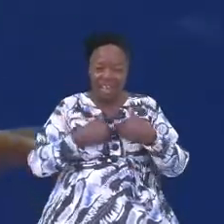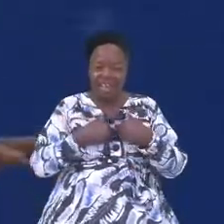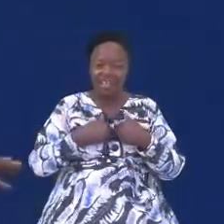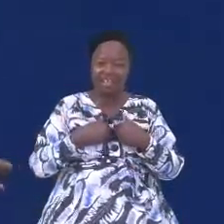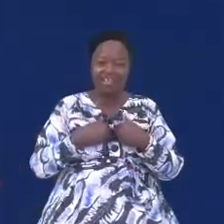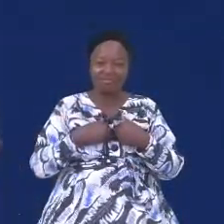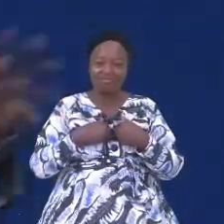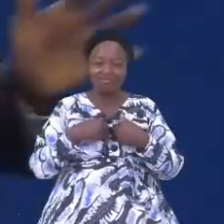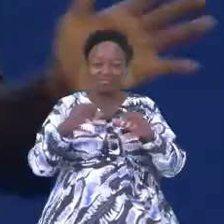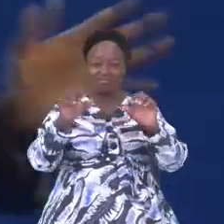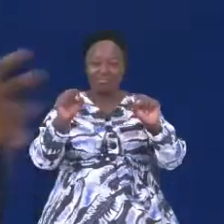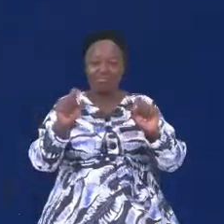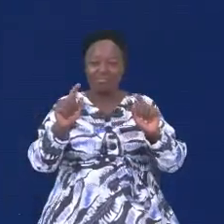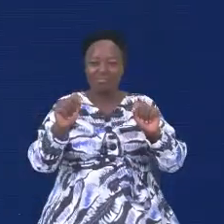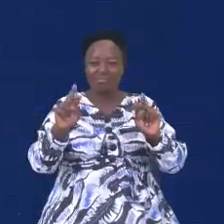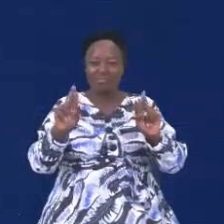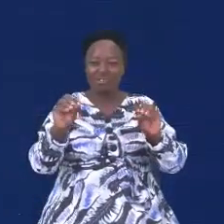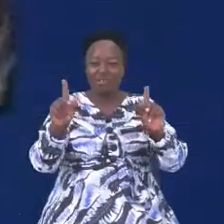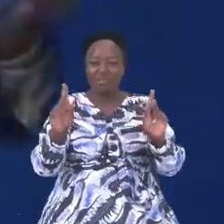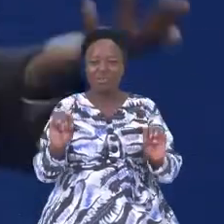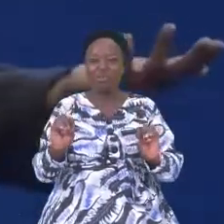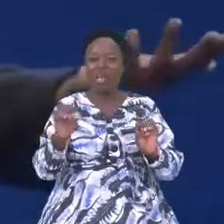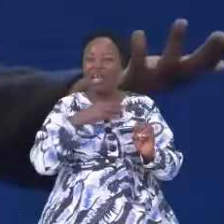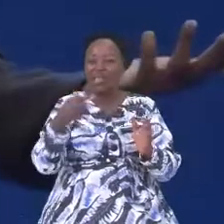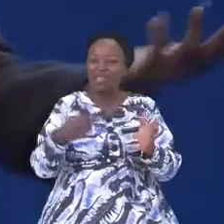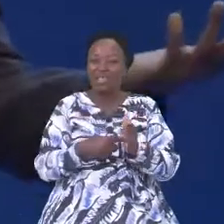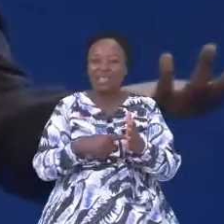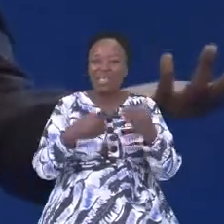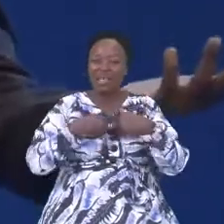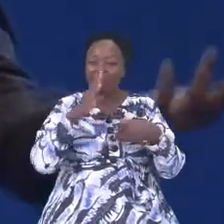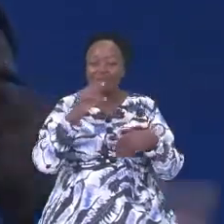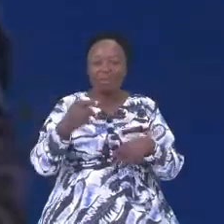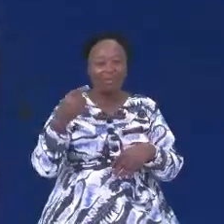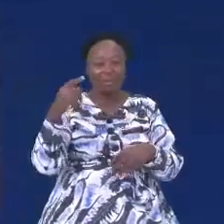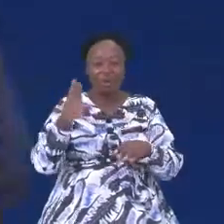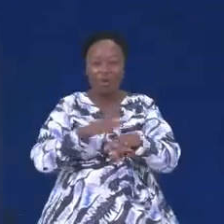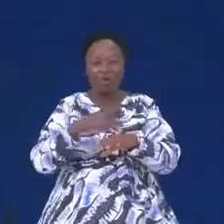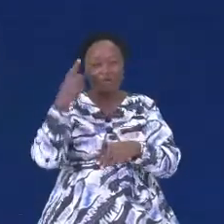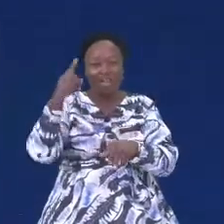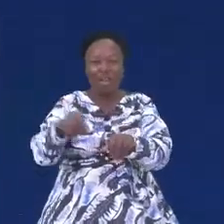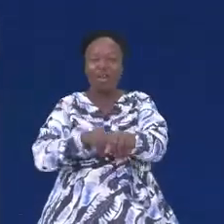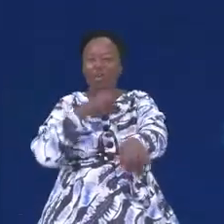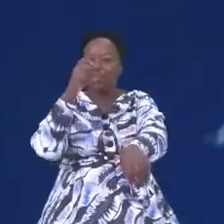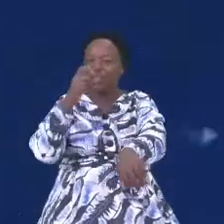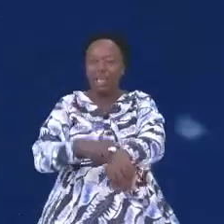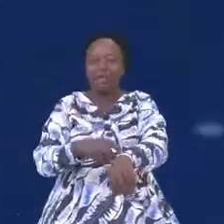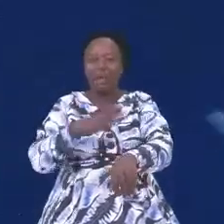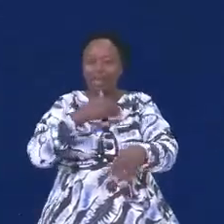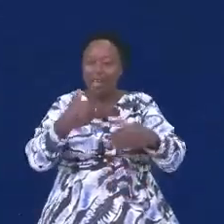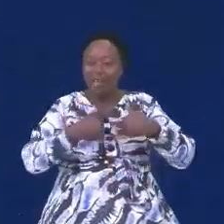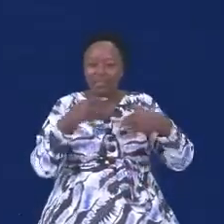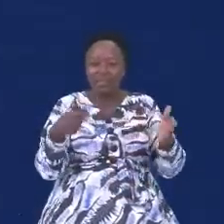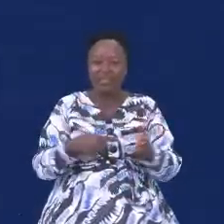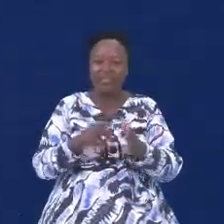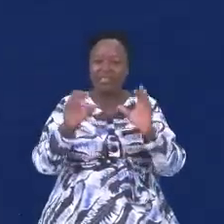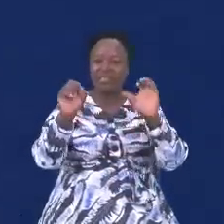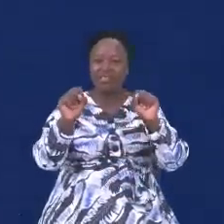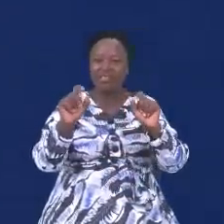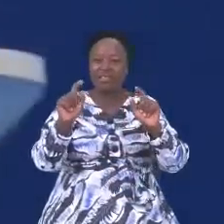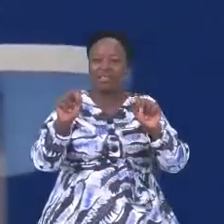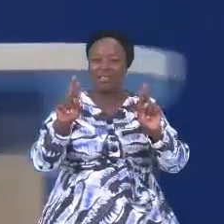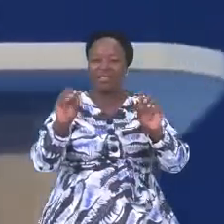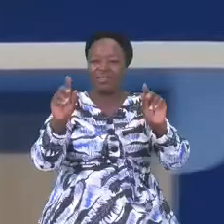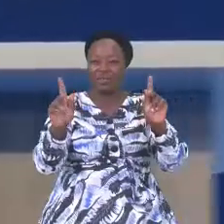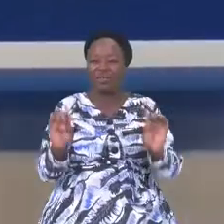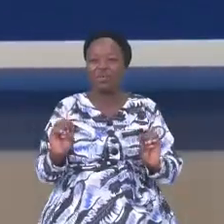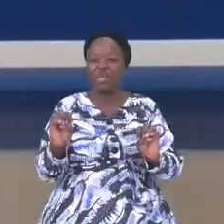on for a long time, and she couldn't do anything, having that stroke. And then we had